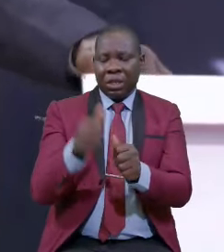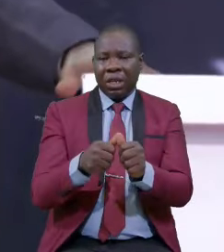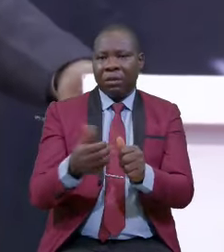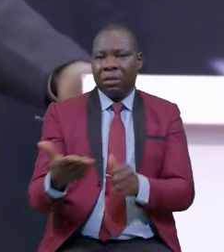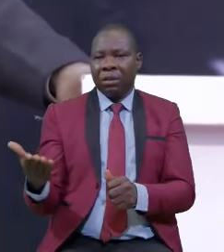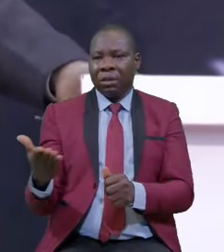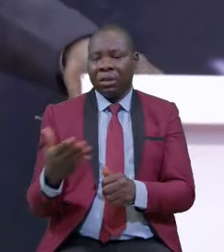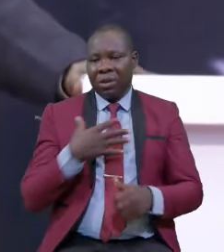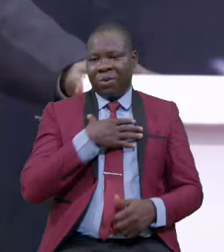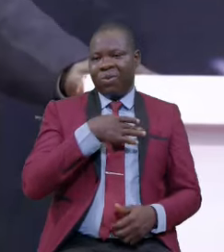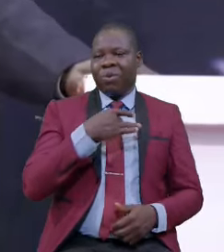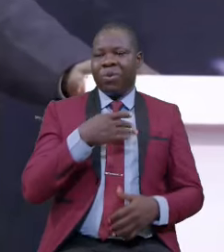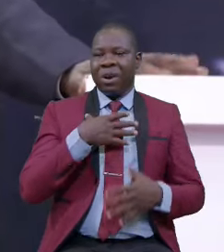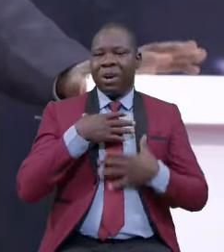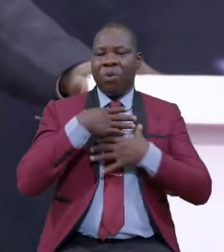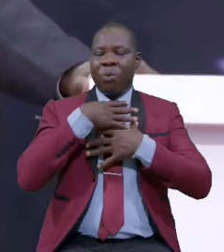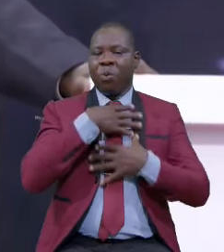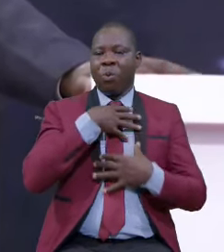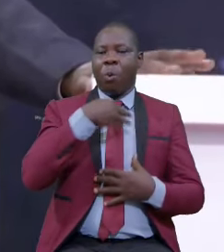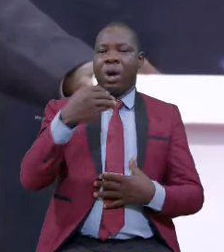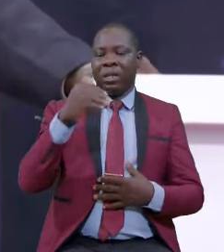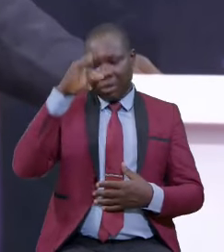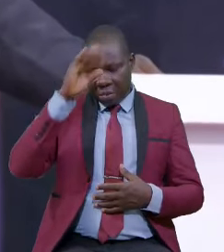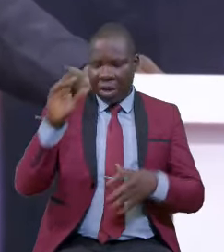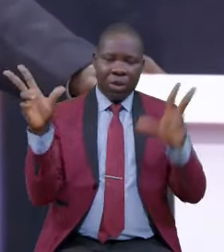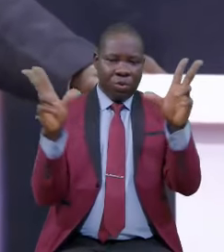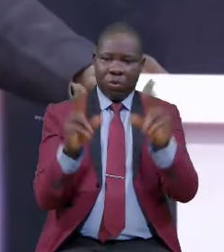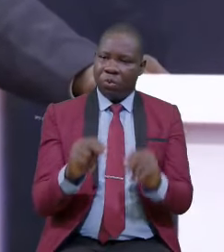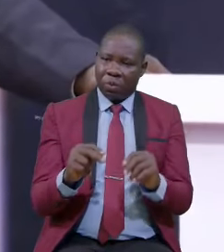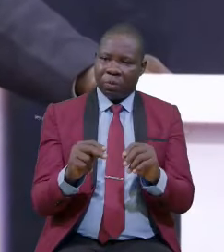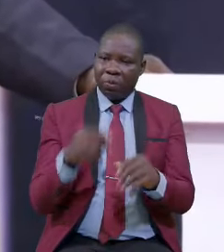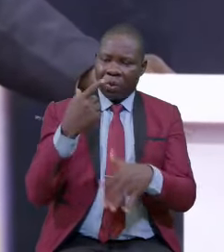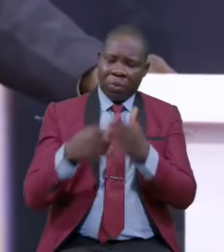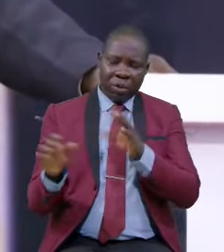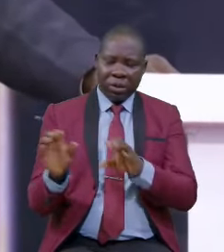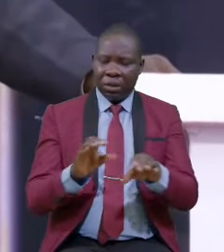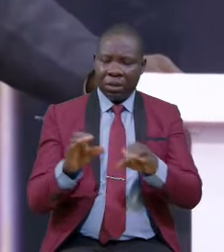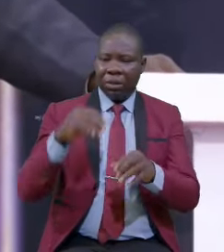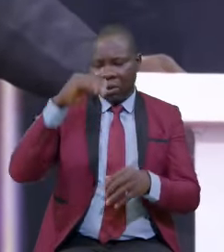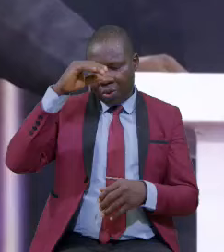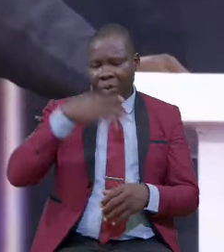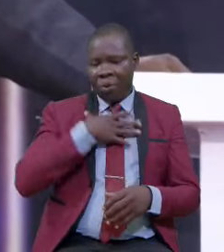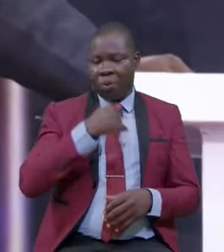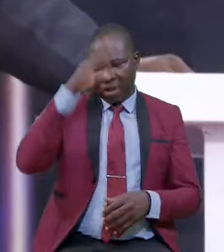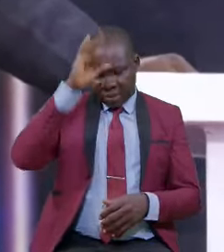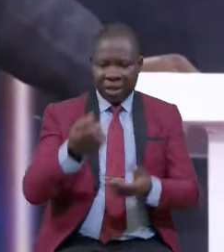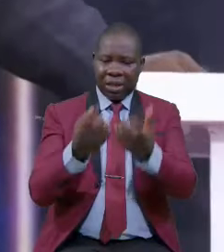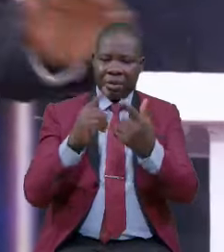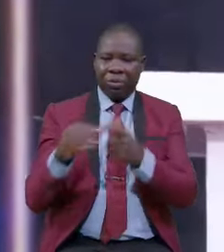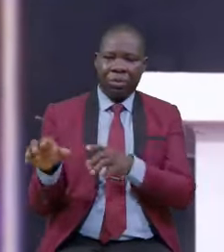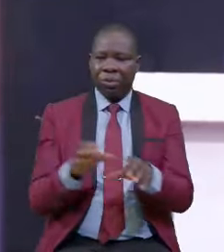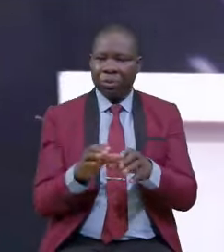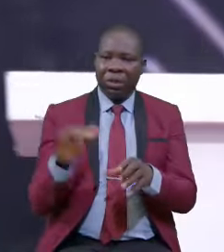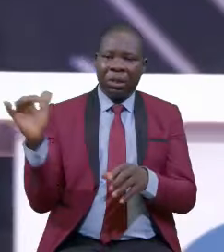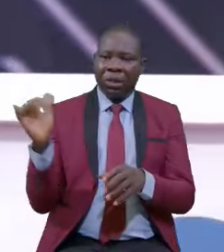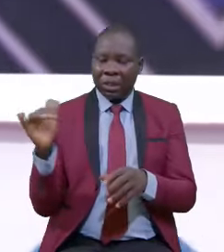man. What did the white man come to do? They came to Gold Coast and were looking for gold.